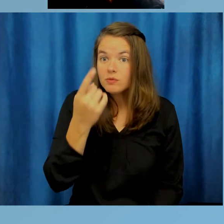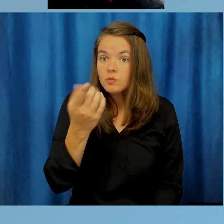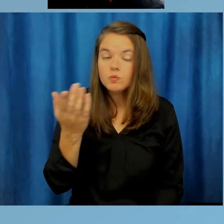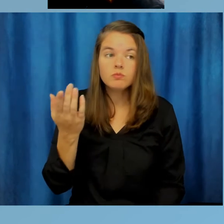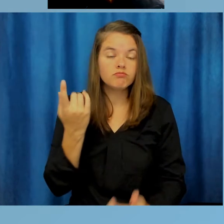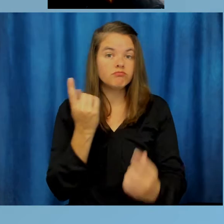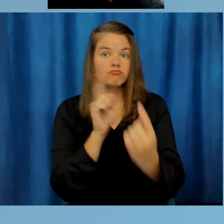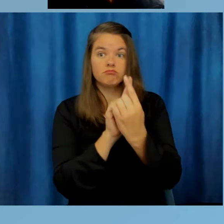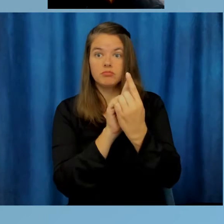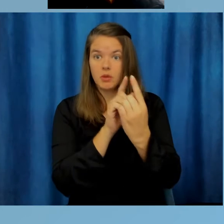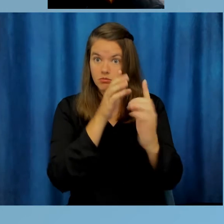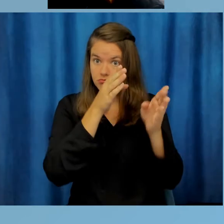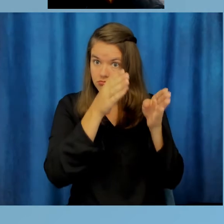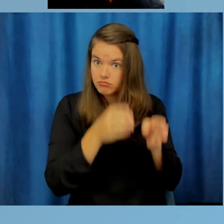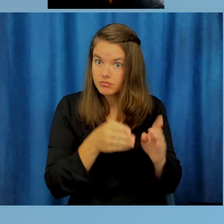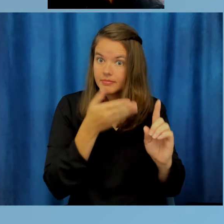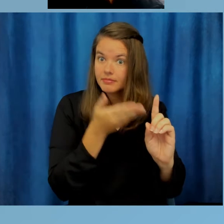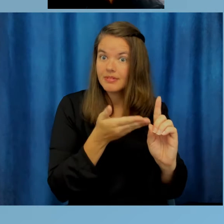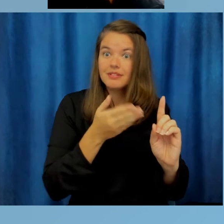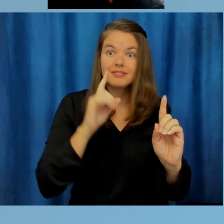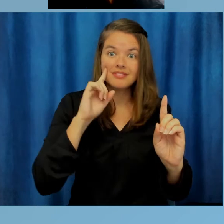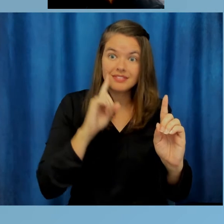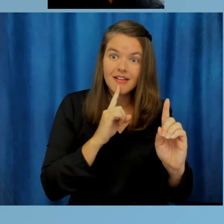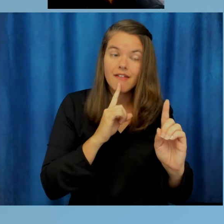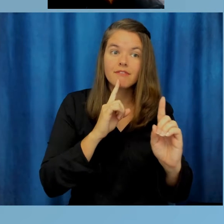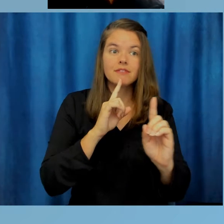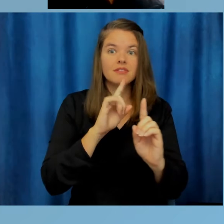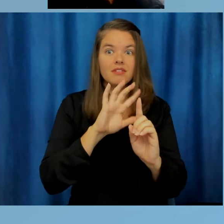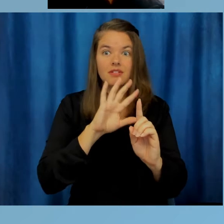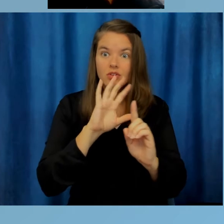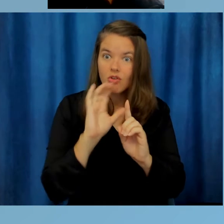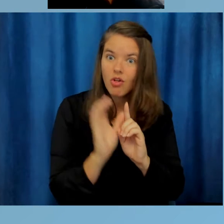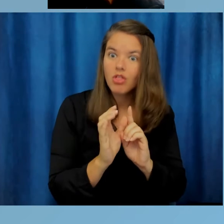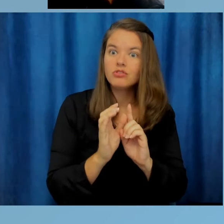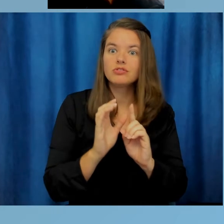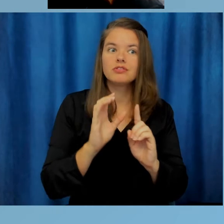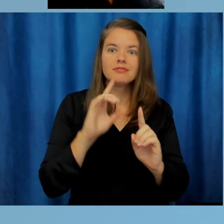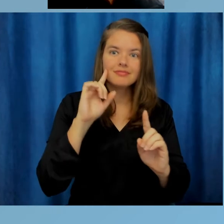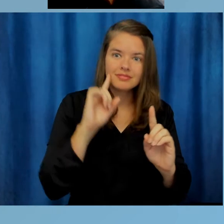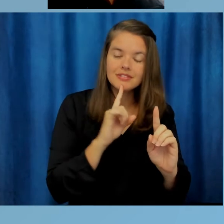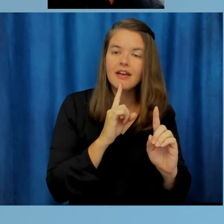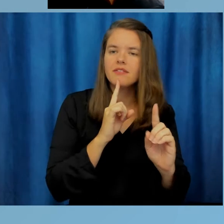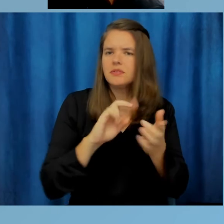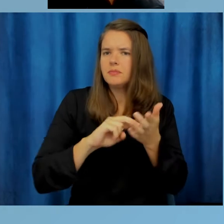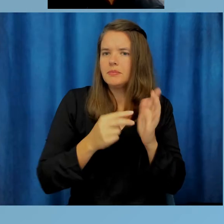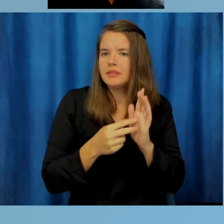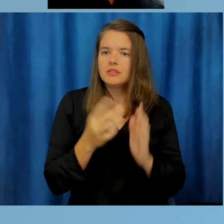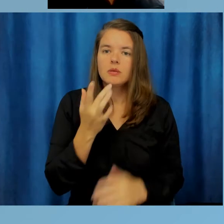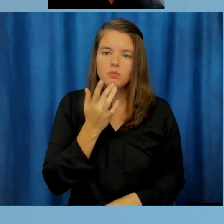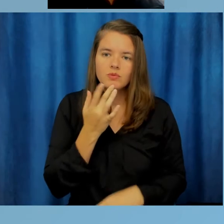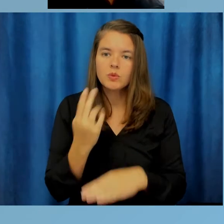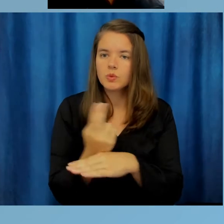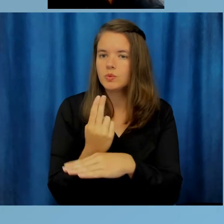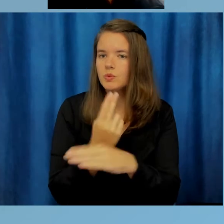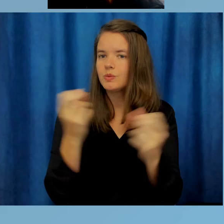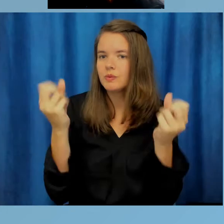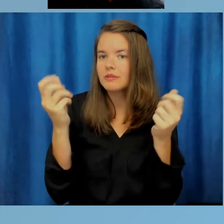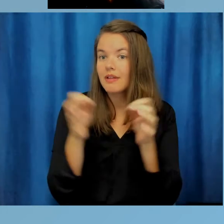So if you meet an individual that is deaf, they're culturally deaf. That means they prefer to use sign